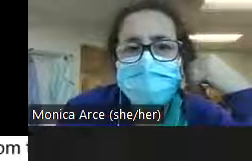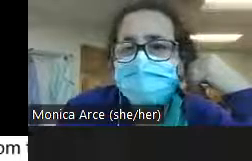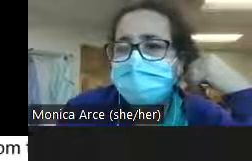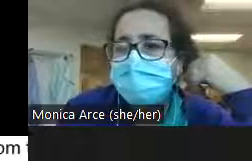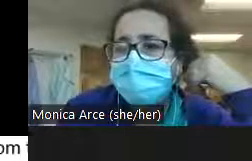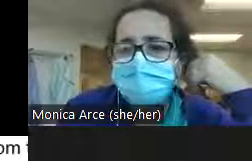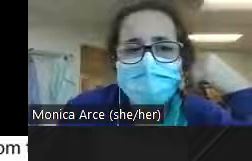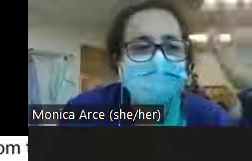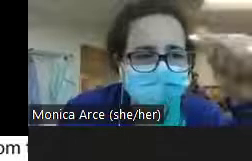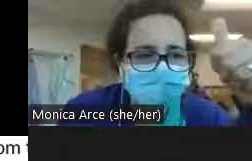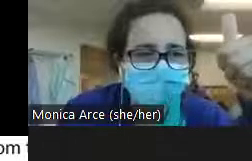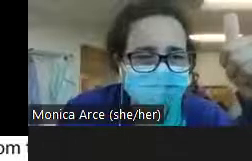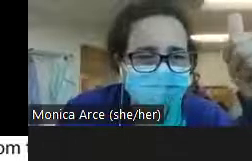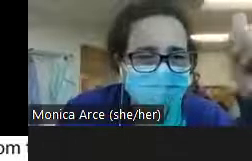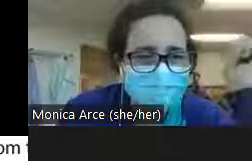You're on mute.